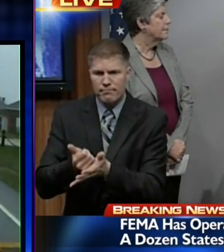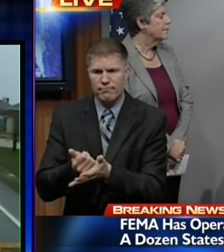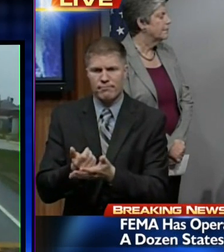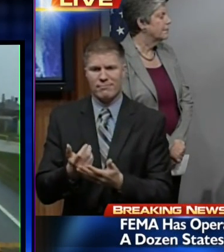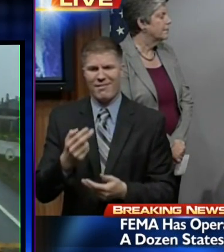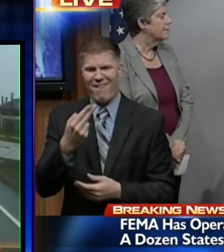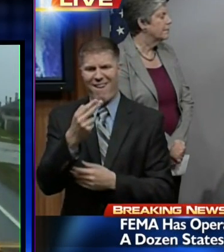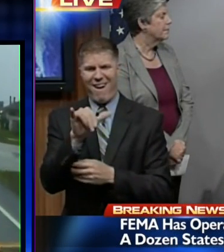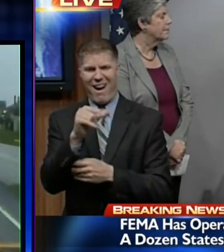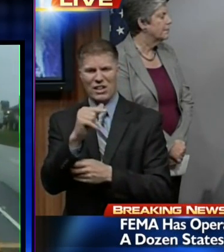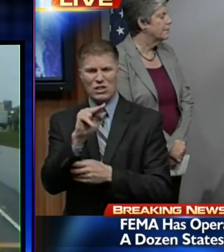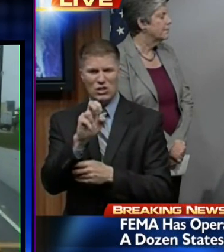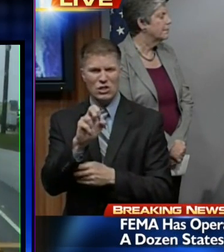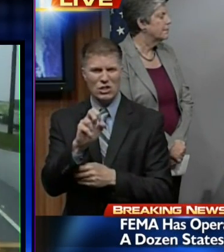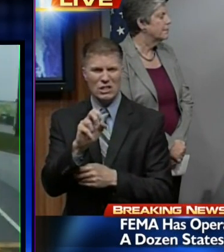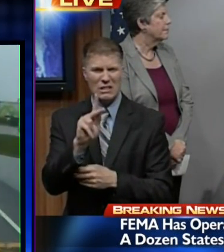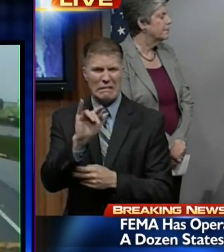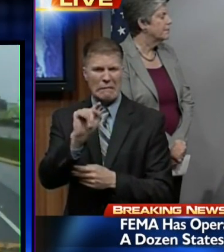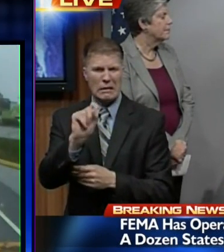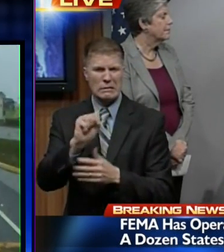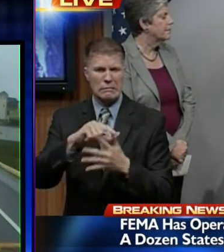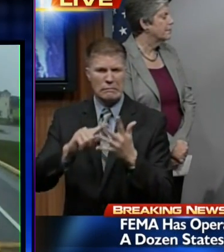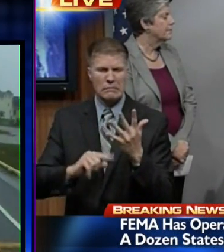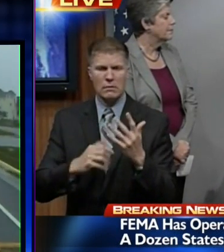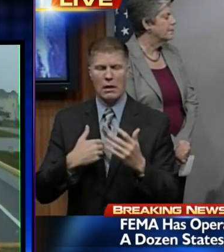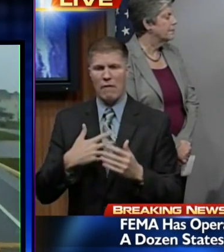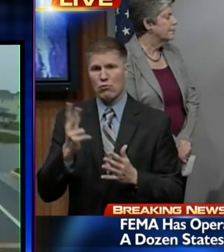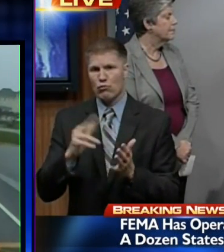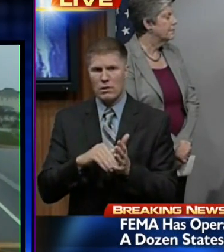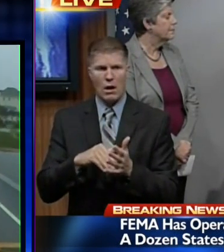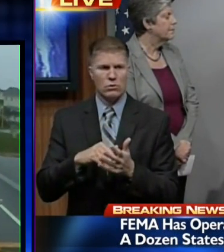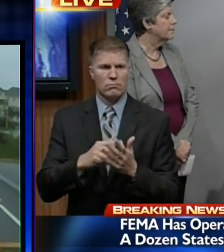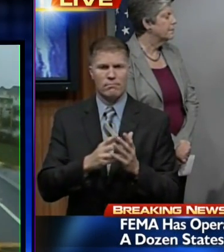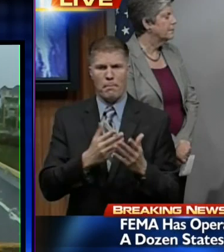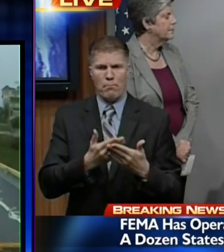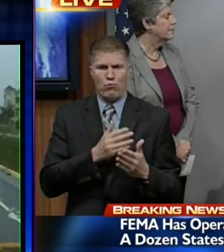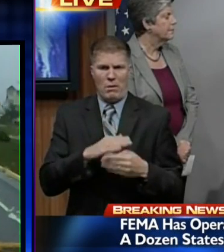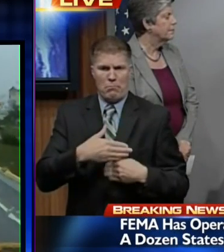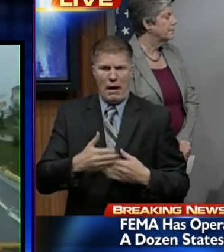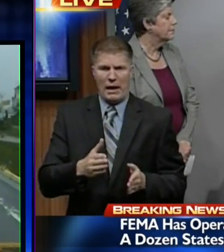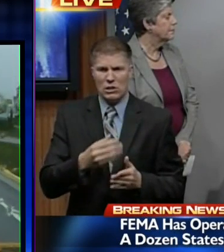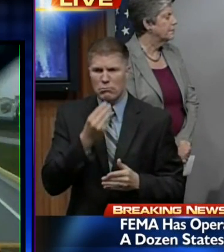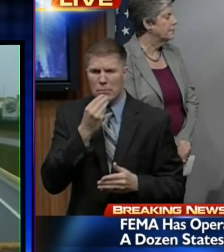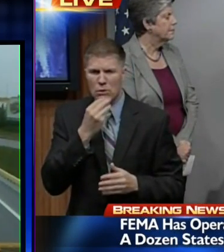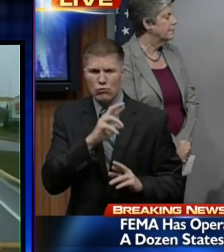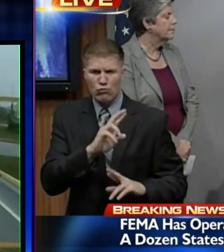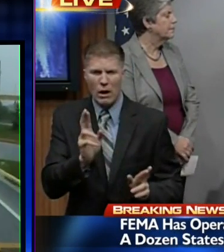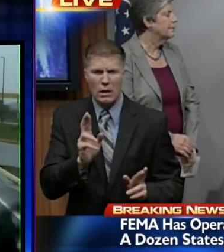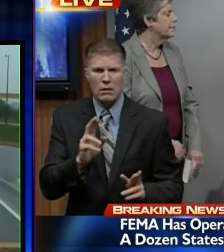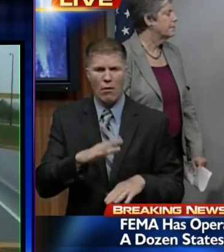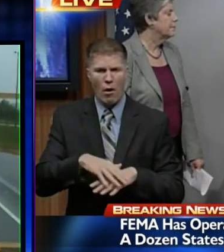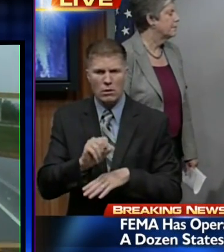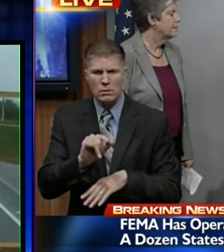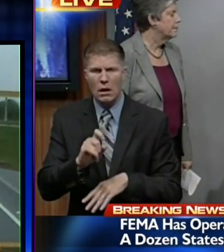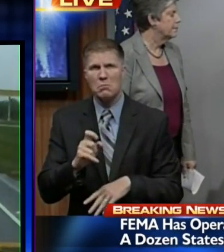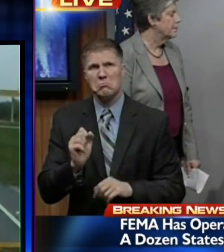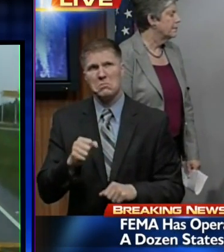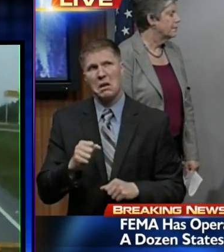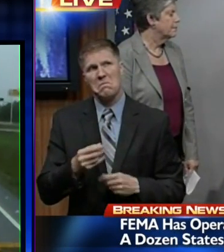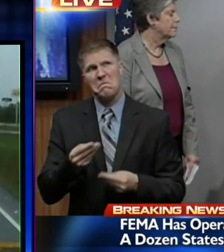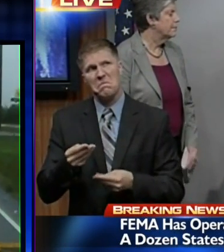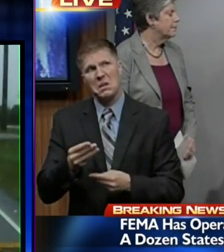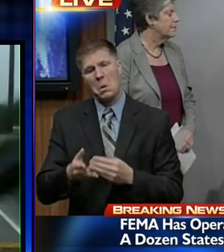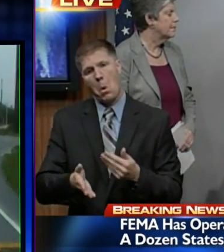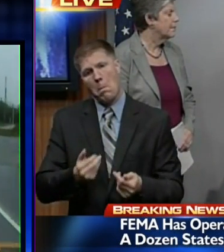have tens of thousands prepackaged meals on site. We're able to gen up to be able to feed about 1